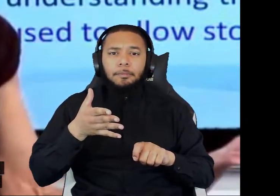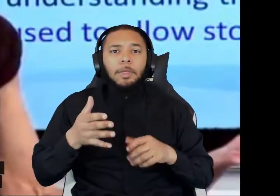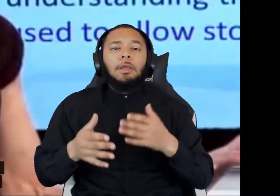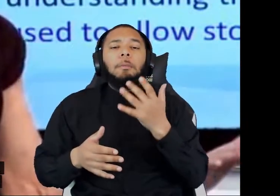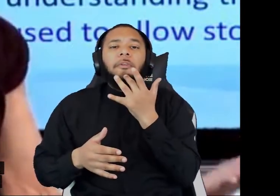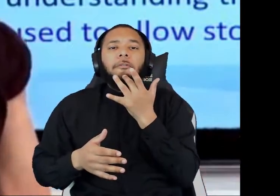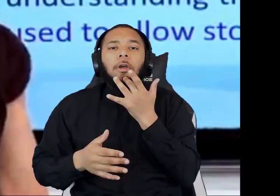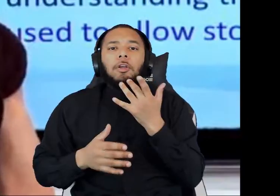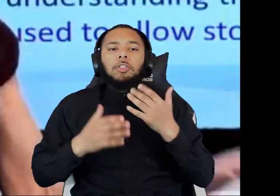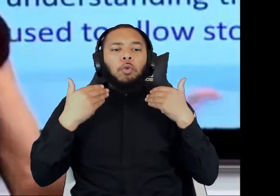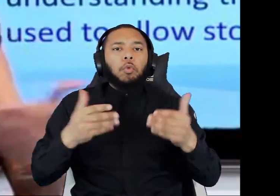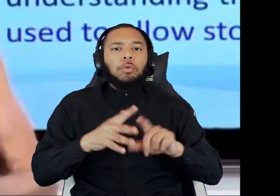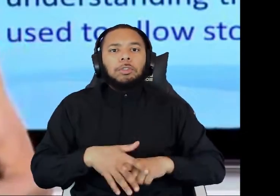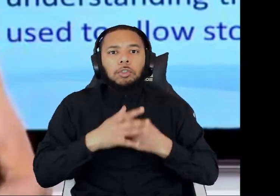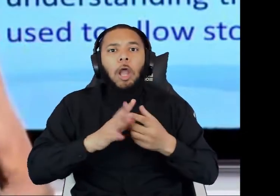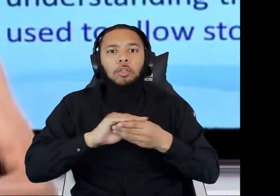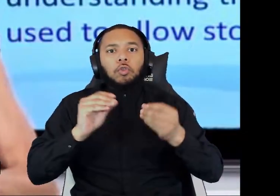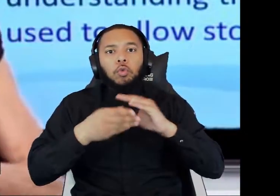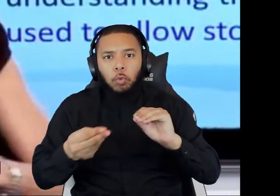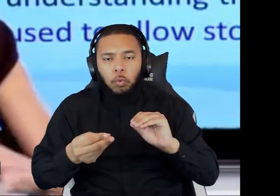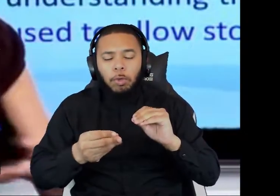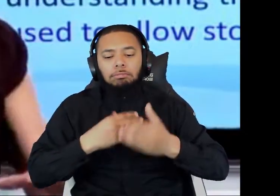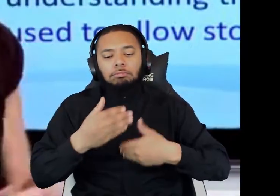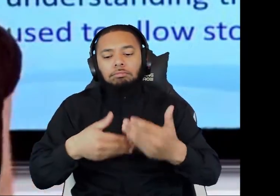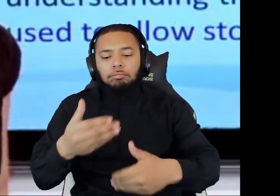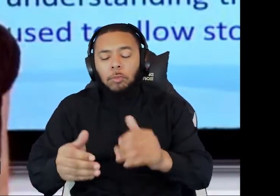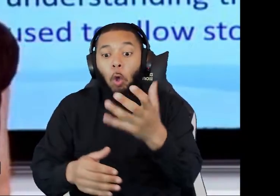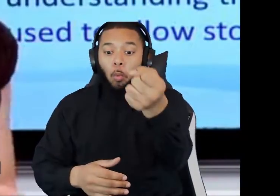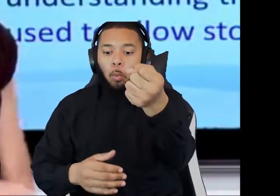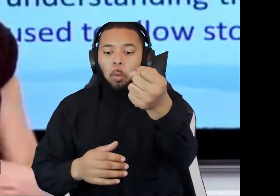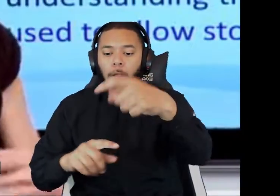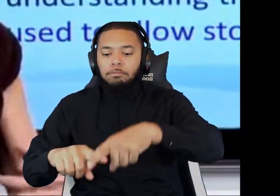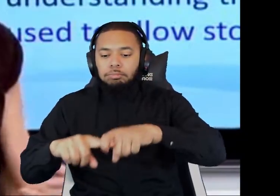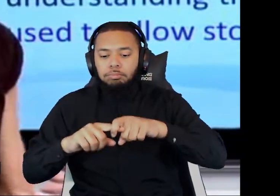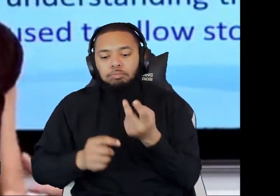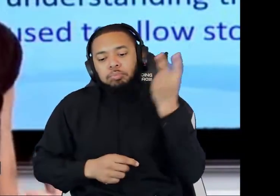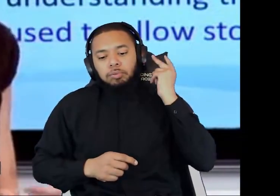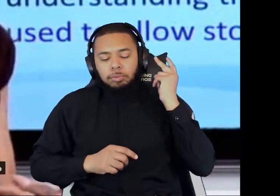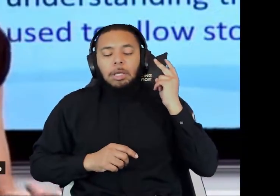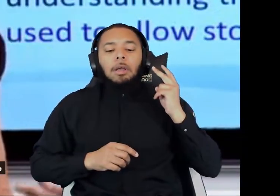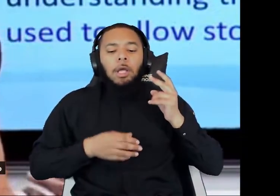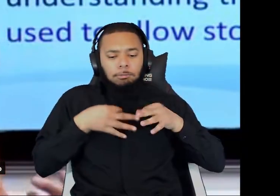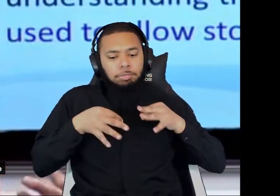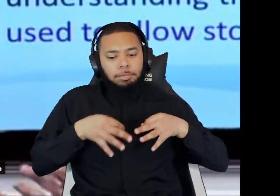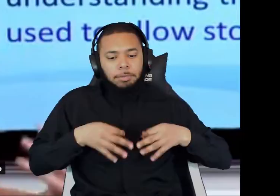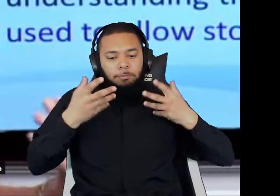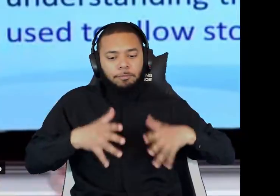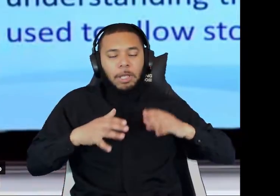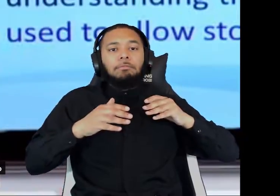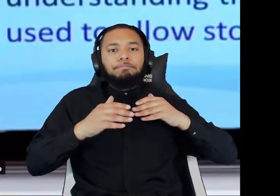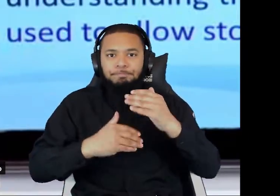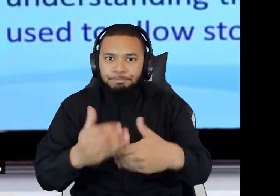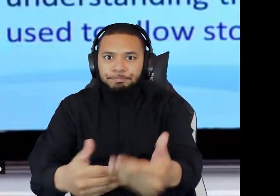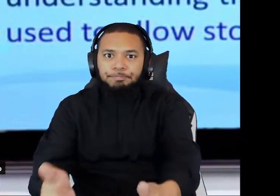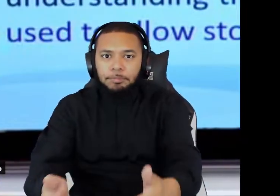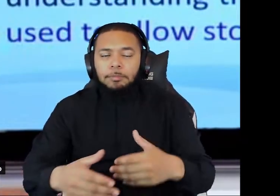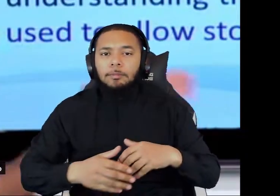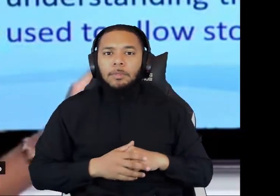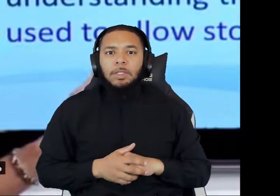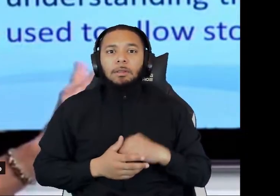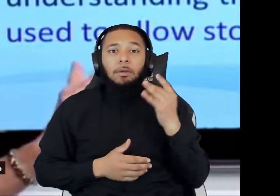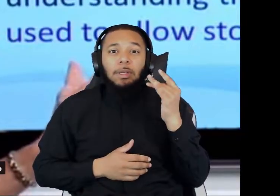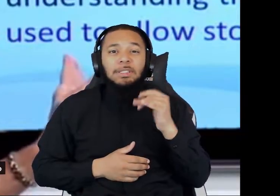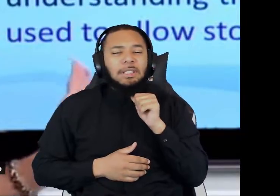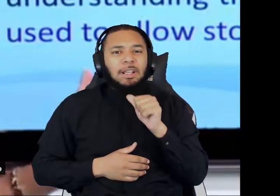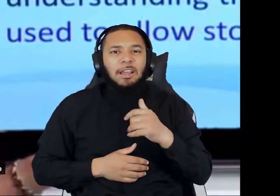start the story, and then they'll go back and give you a little detail, sometimes several times, so that it doesn't break the story up so much